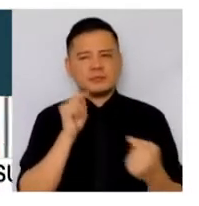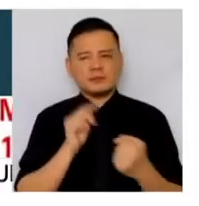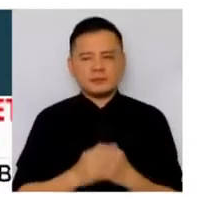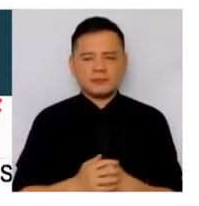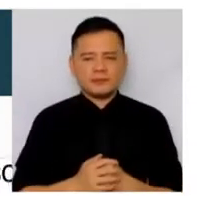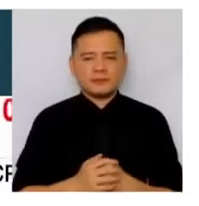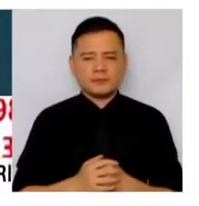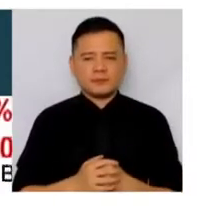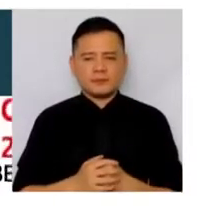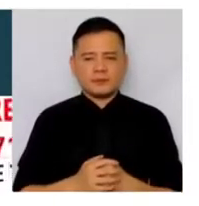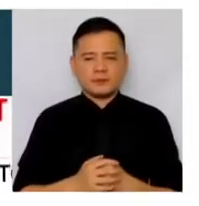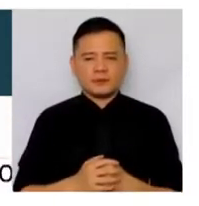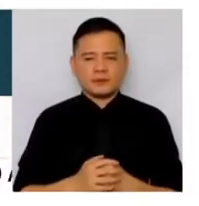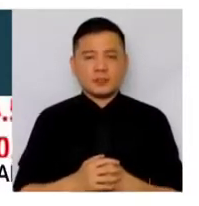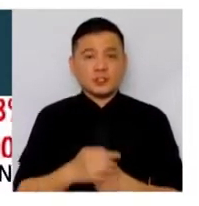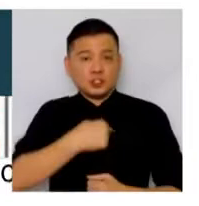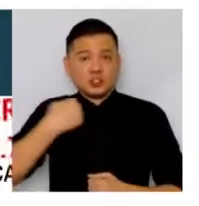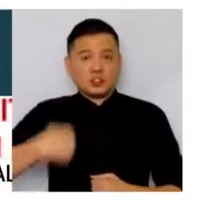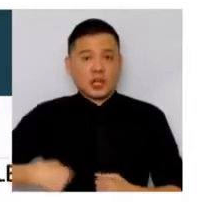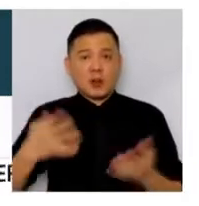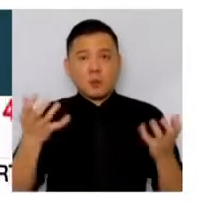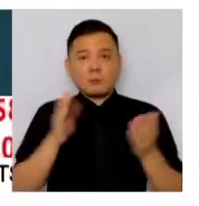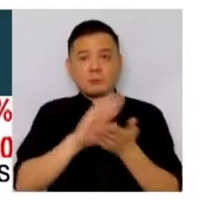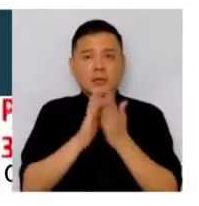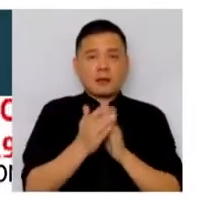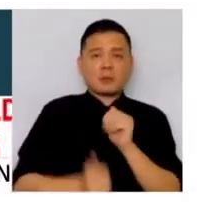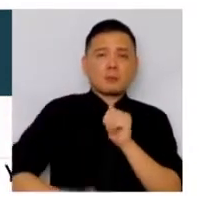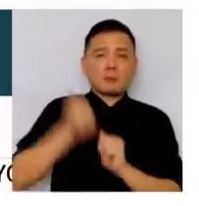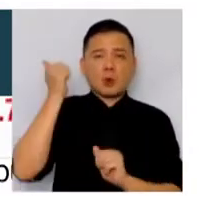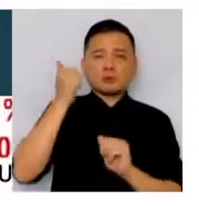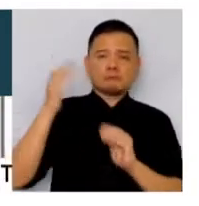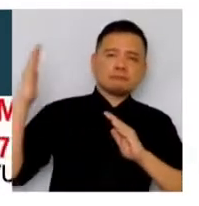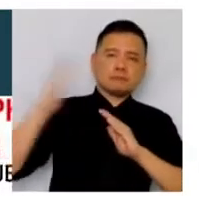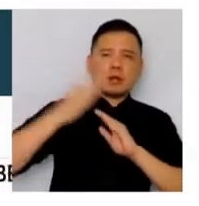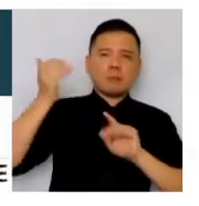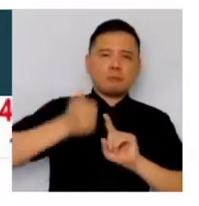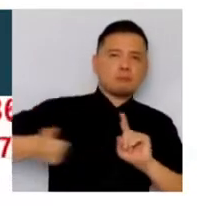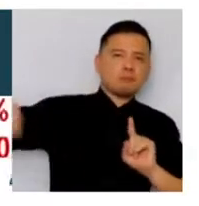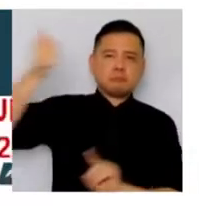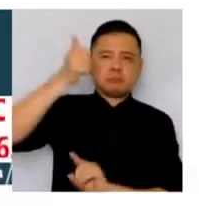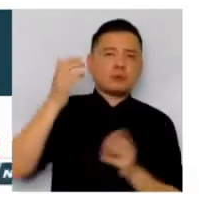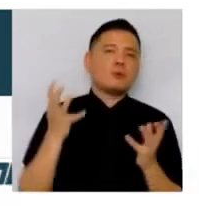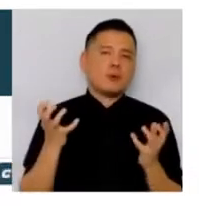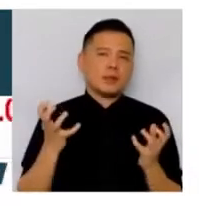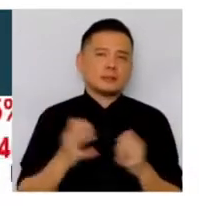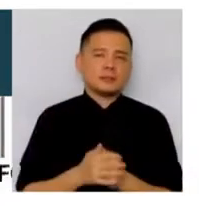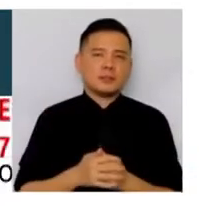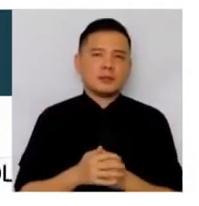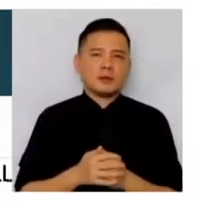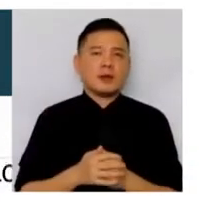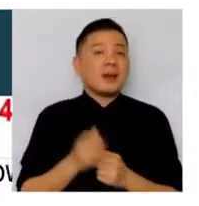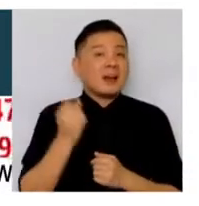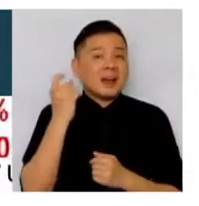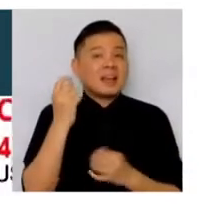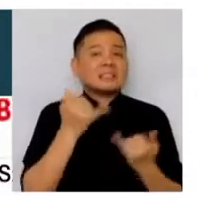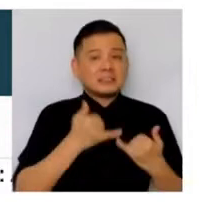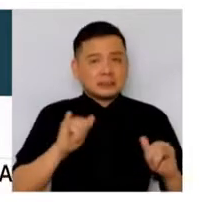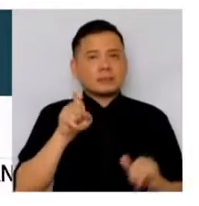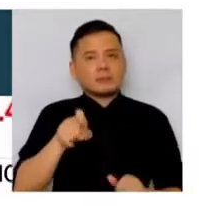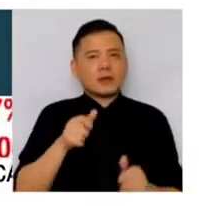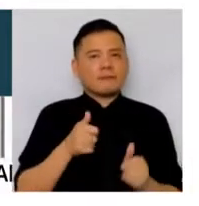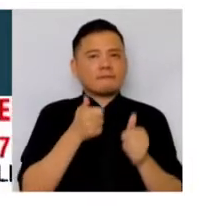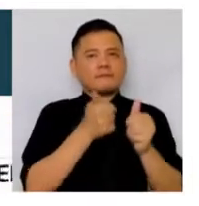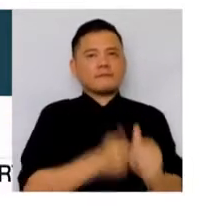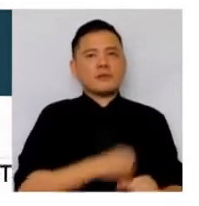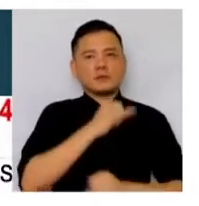the next superpower if it is not already a superpower. Mm. China has to abide by international law. If